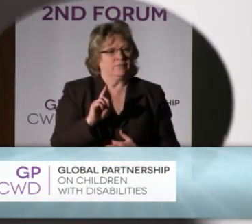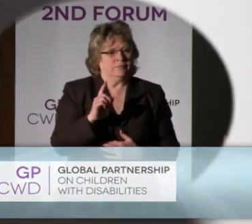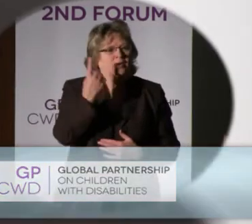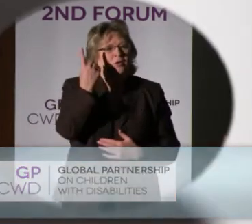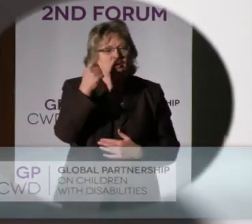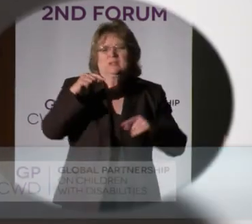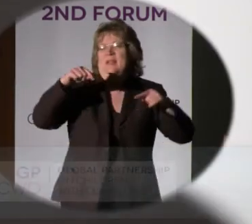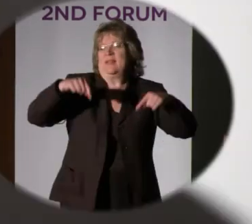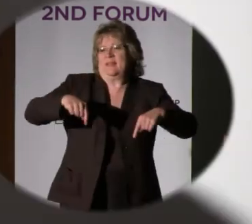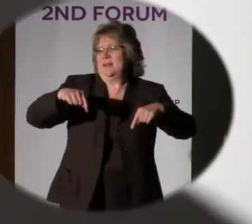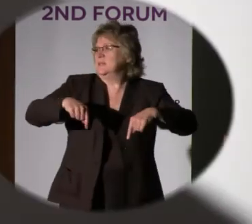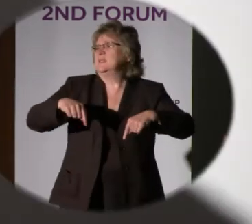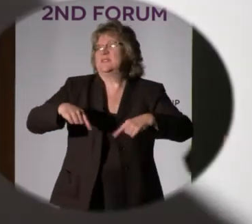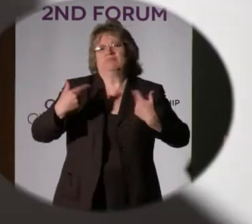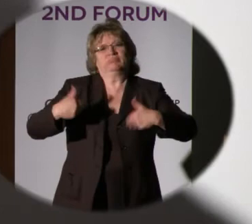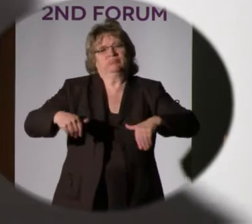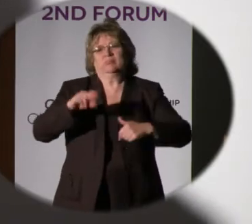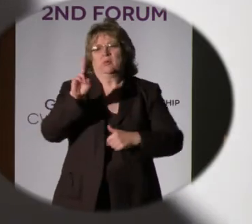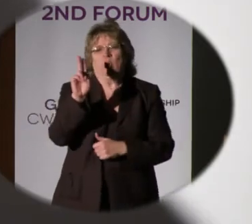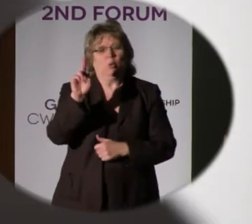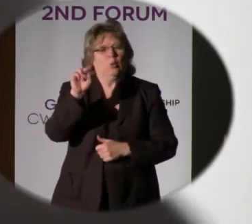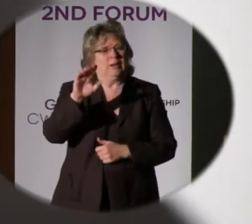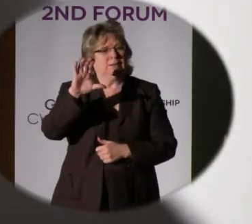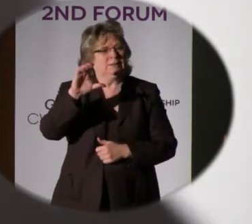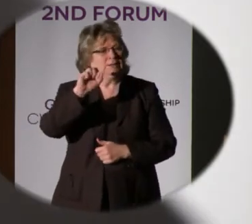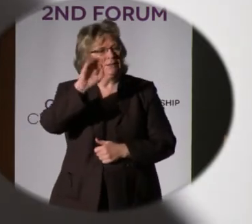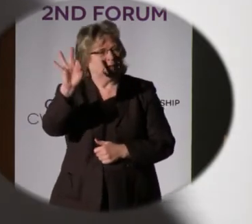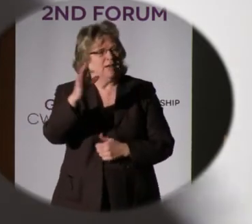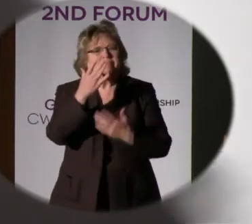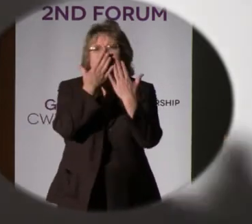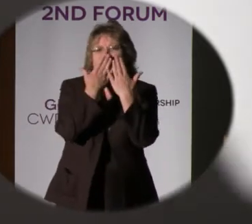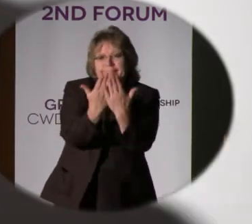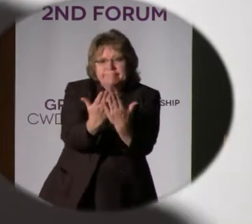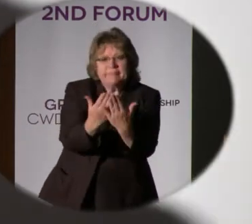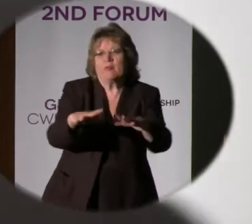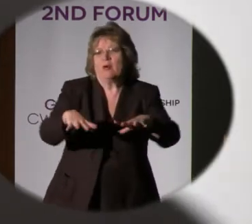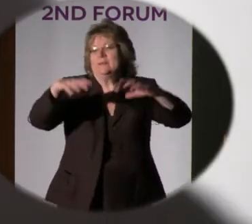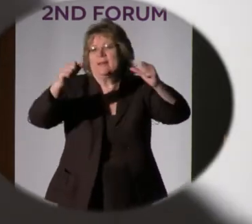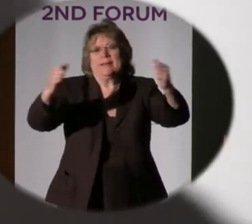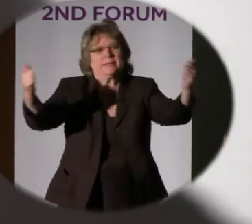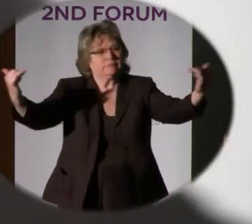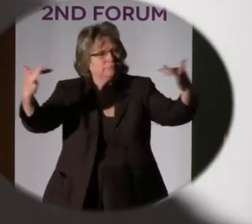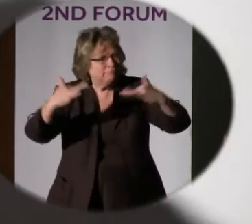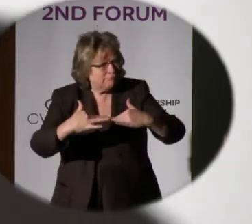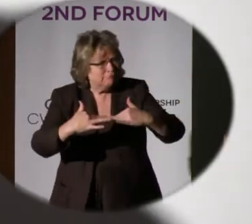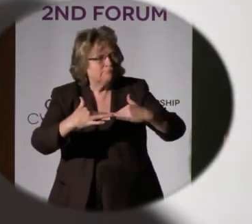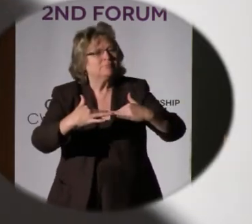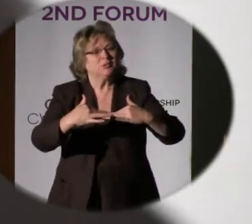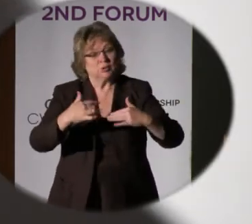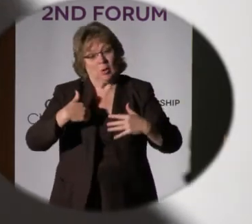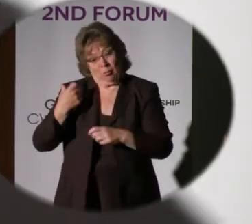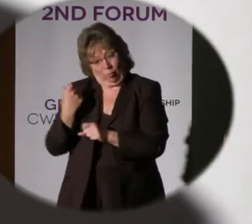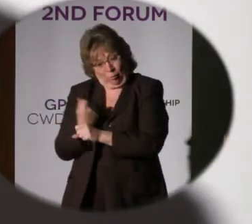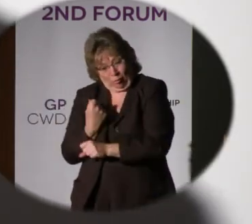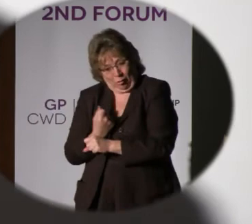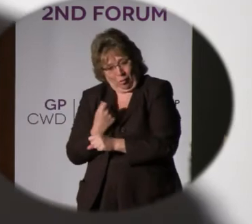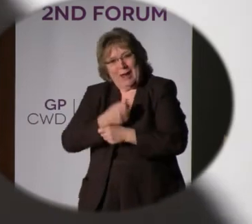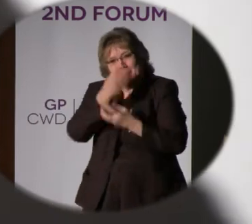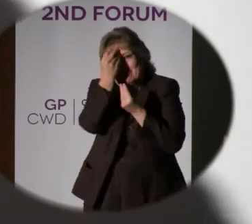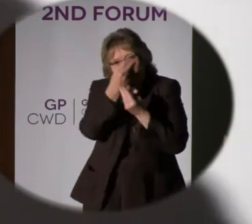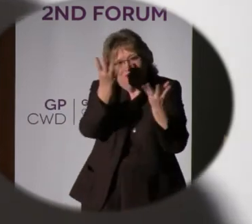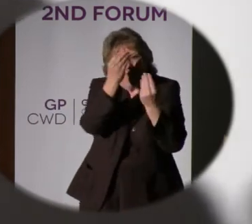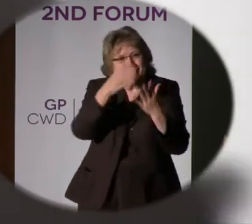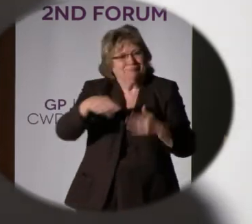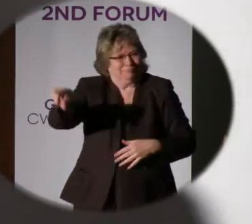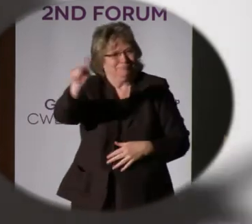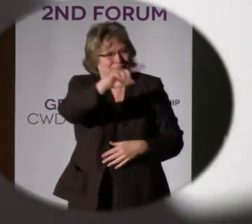for providing us the opportunity to share our experience in Rwanda. So in the next 5 minutes, I will try to